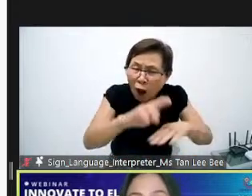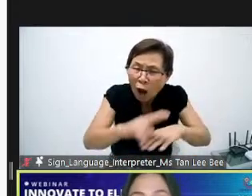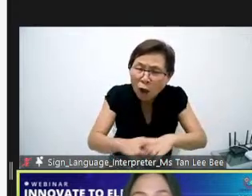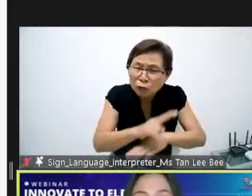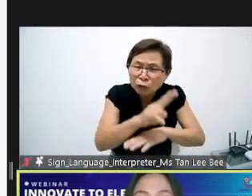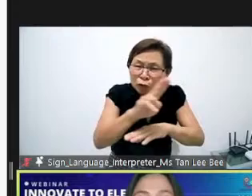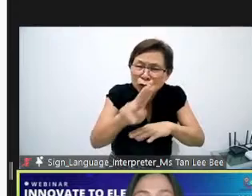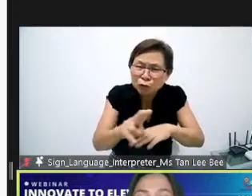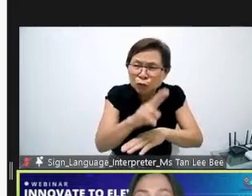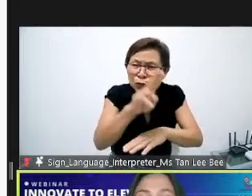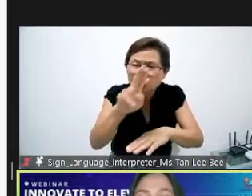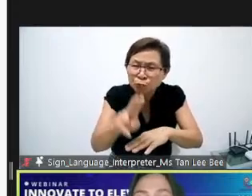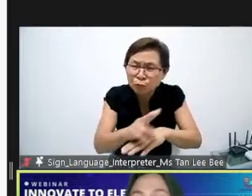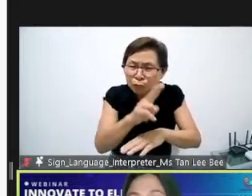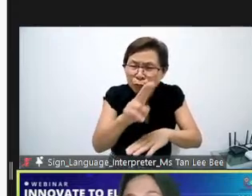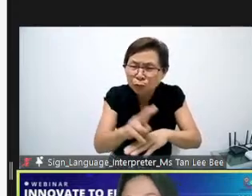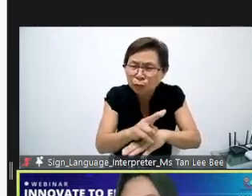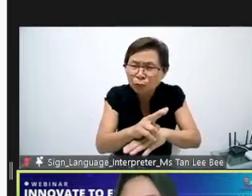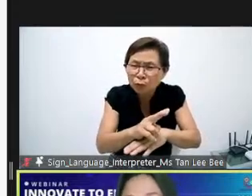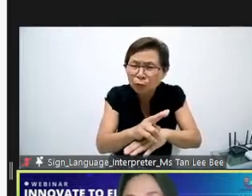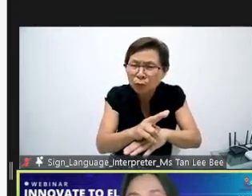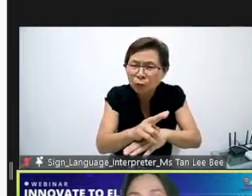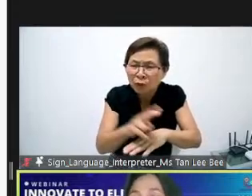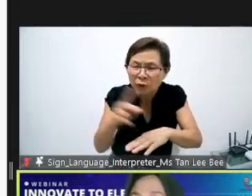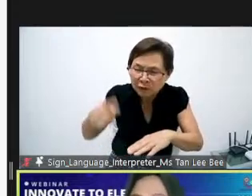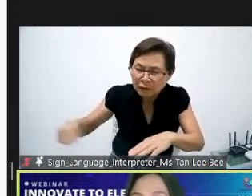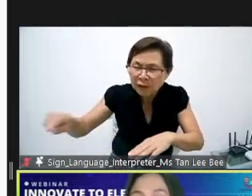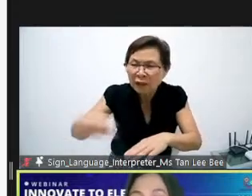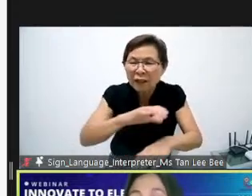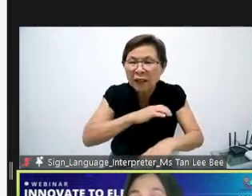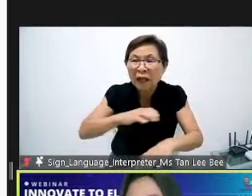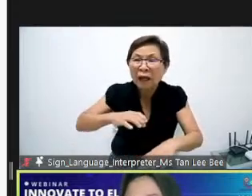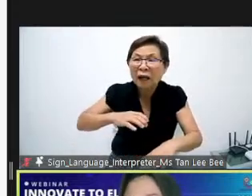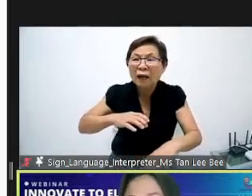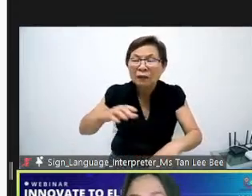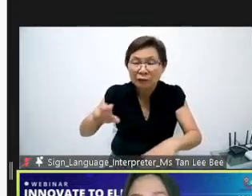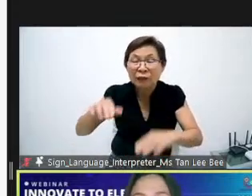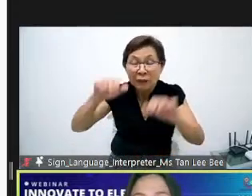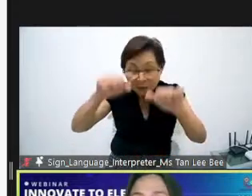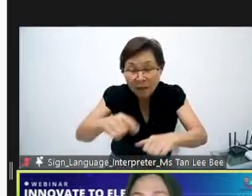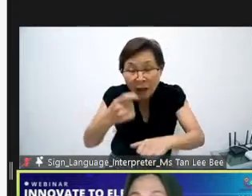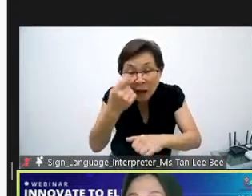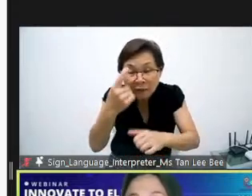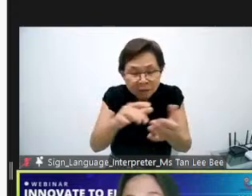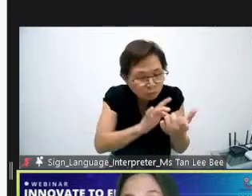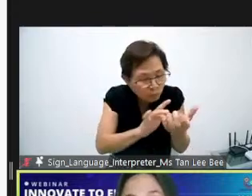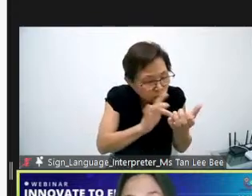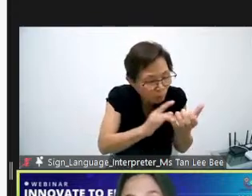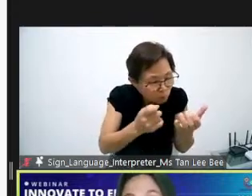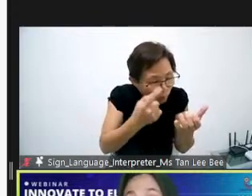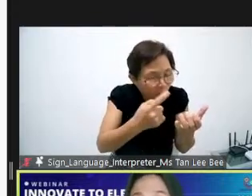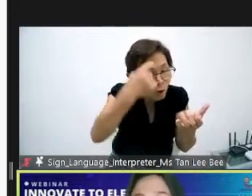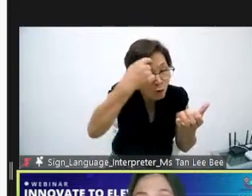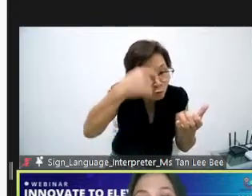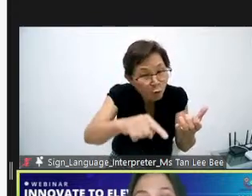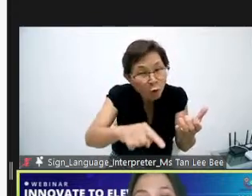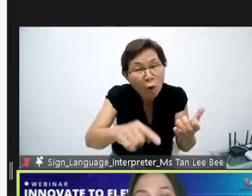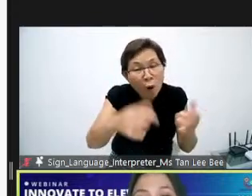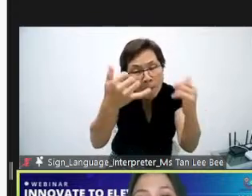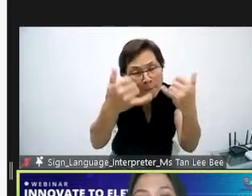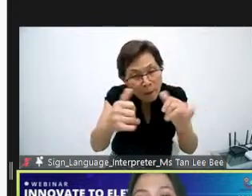learn, so that they also accustomed to understanding the gadget are not only for